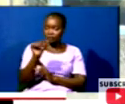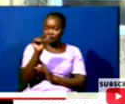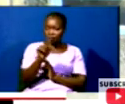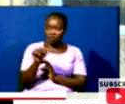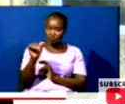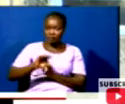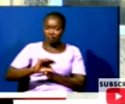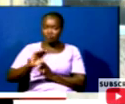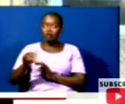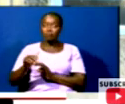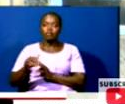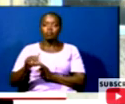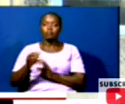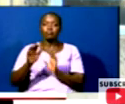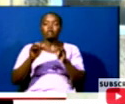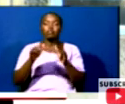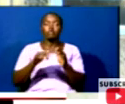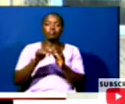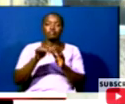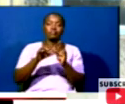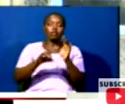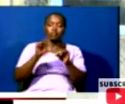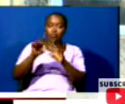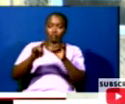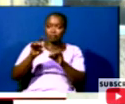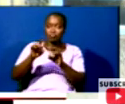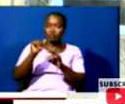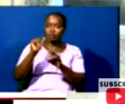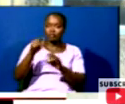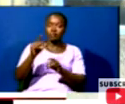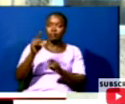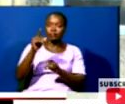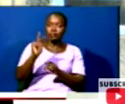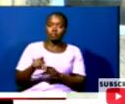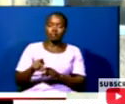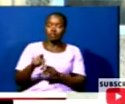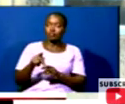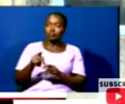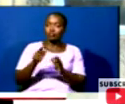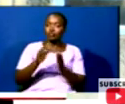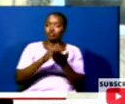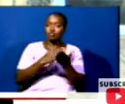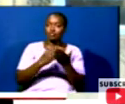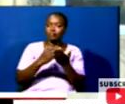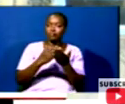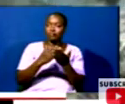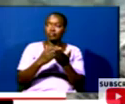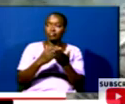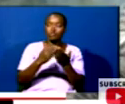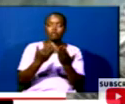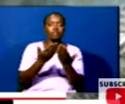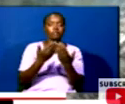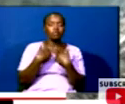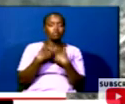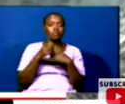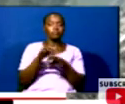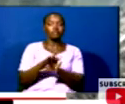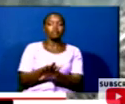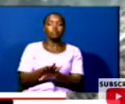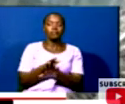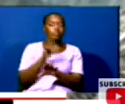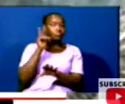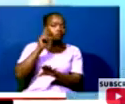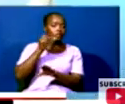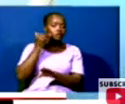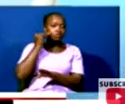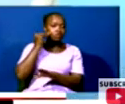wakulima ambao walikuwa identified na ABTP department program wameweza kupewa hizi fingerlings. Kisii,